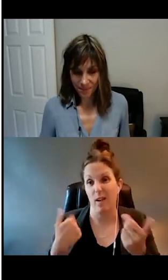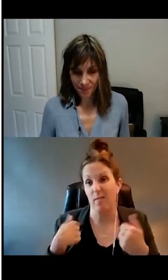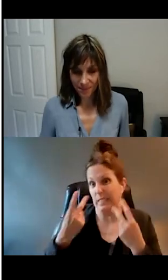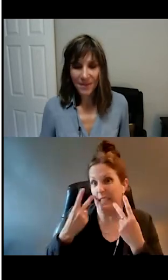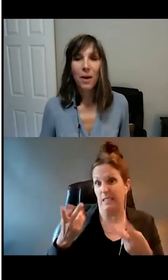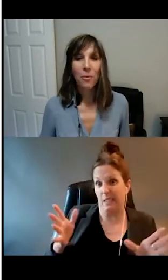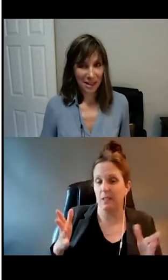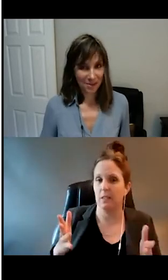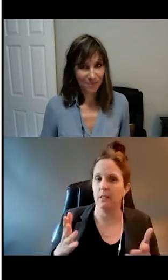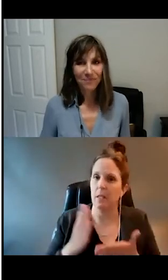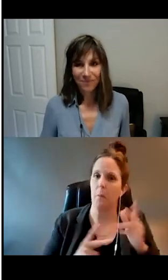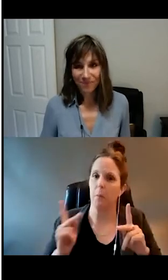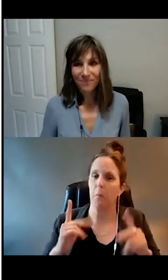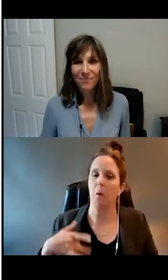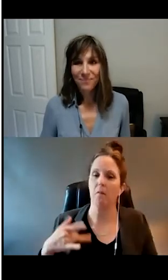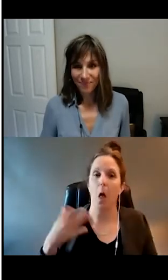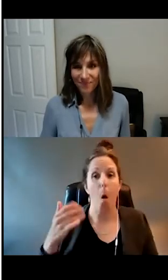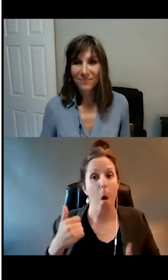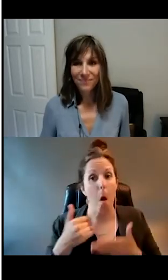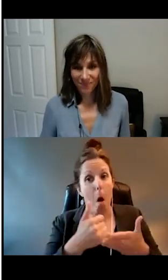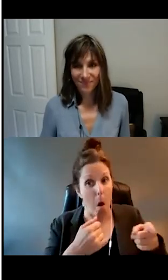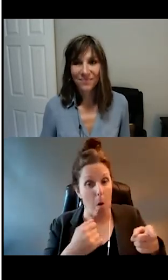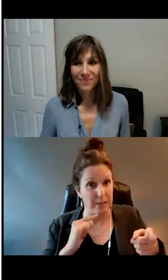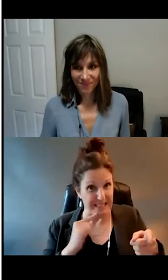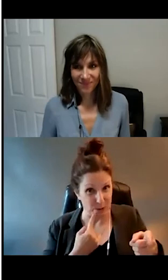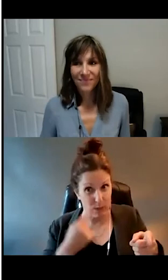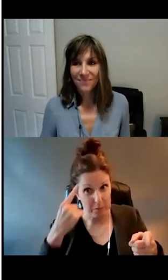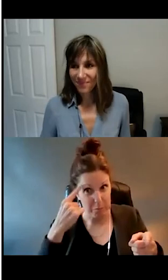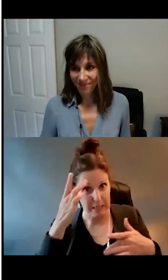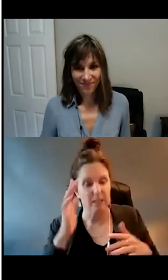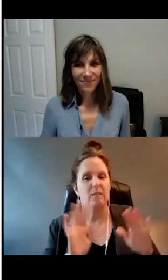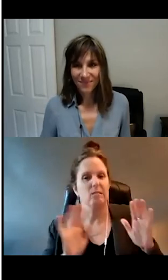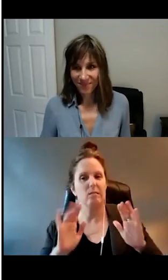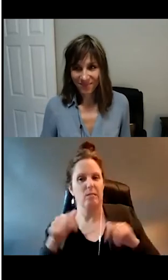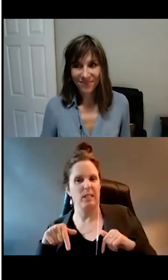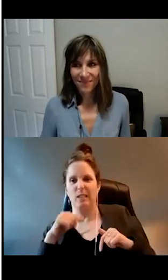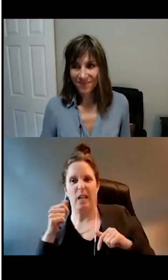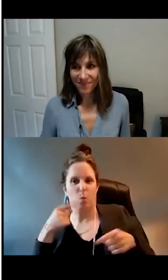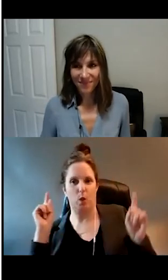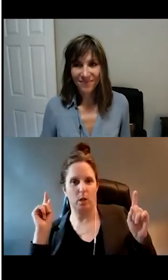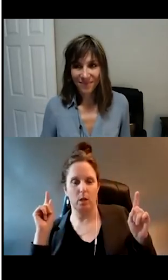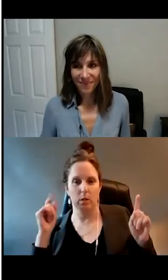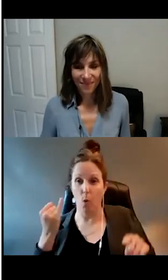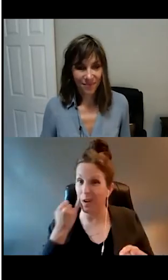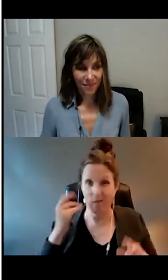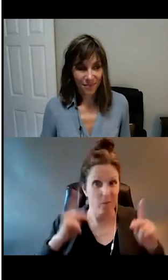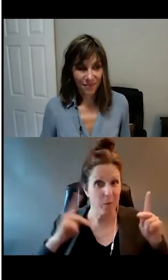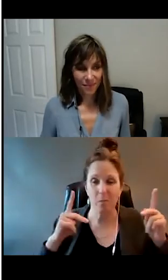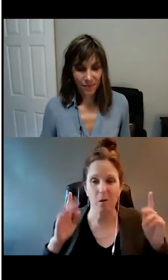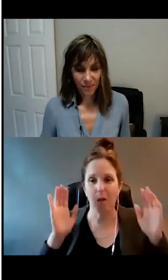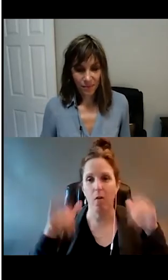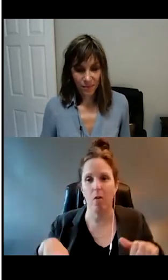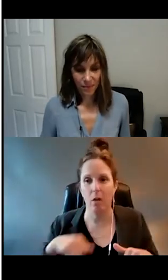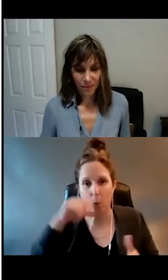work. So if you don't believe that people can really work, you're not going to be invested in an intervention to make it work. And